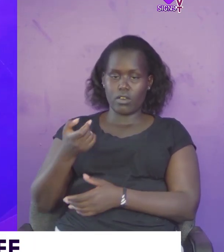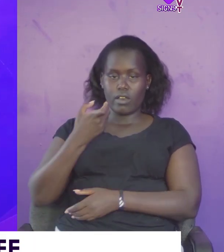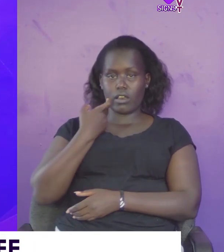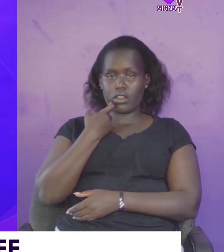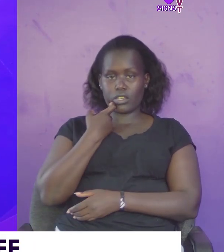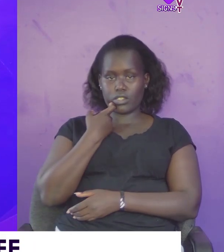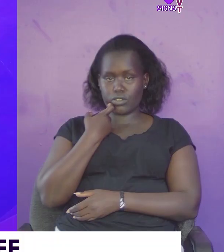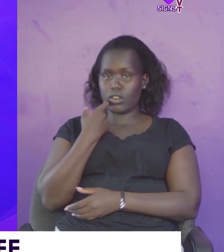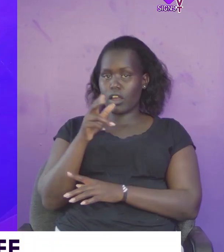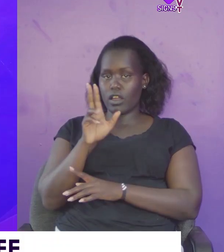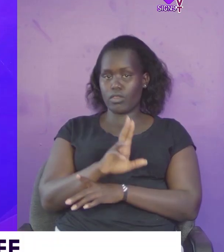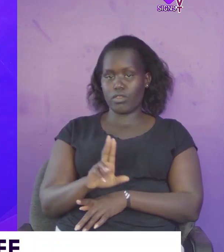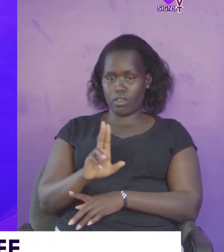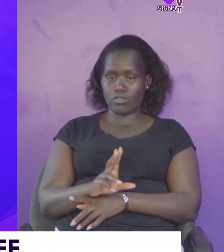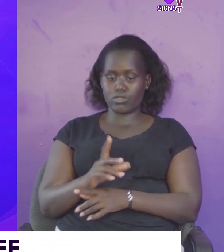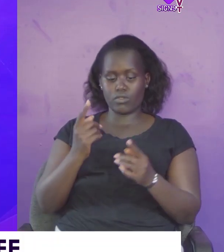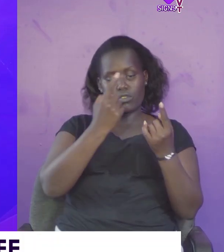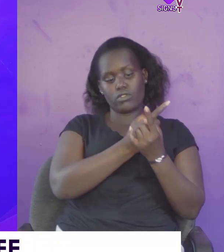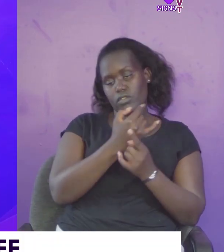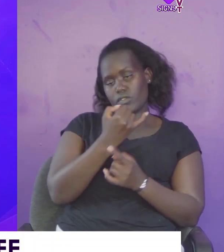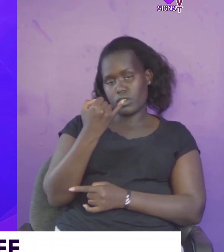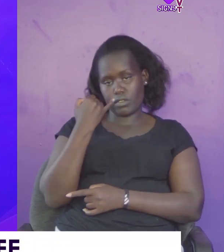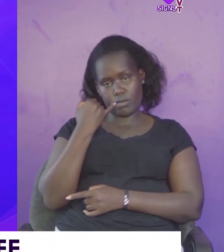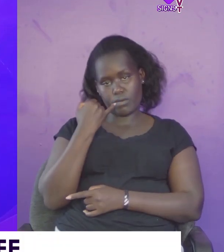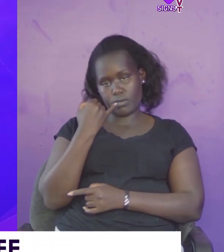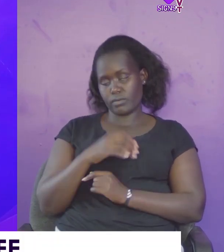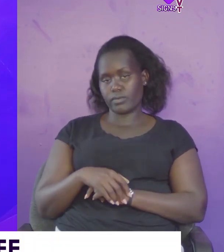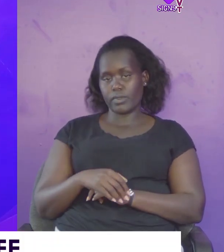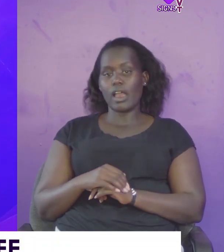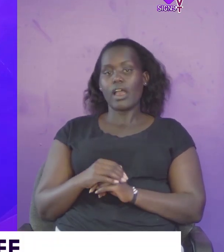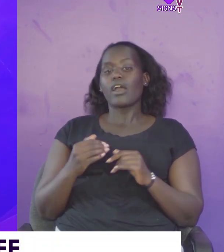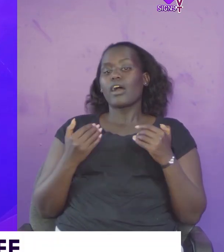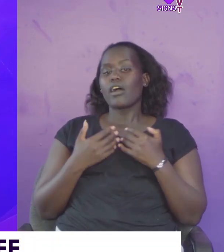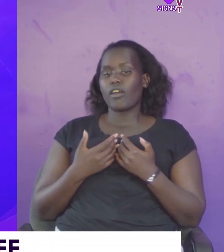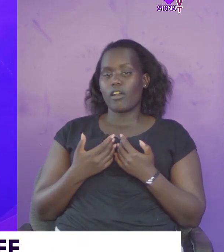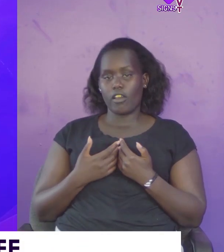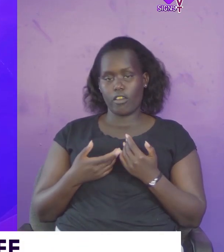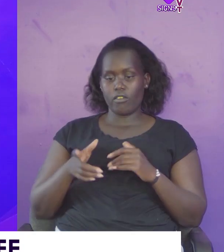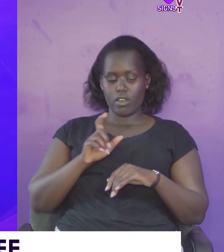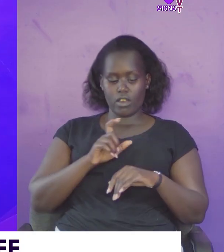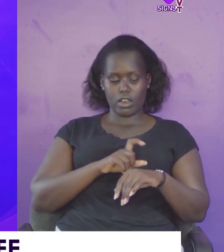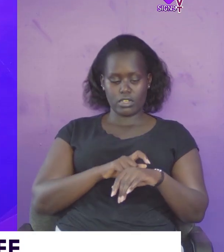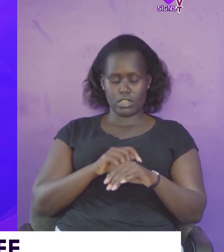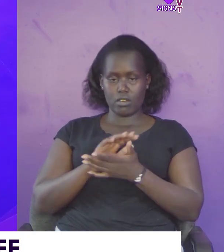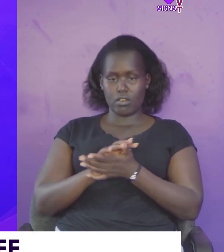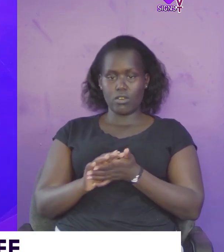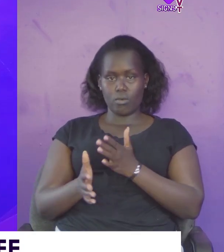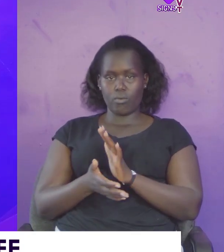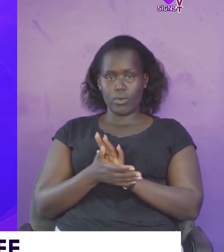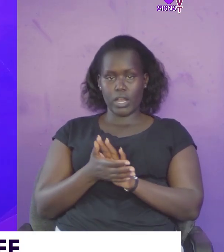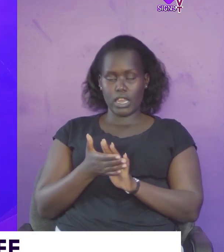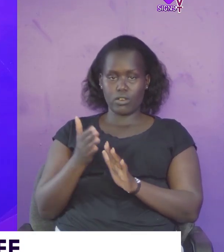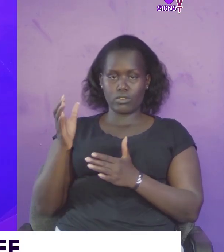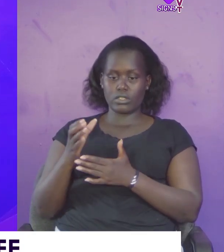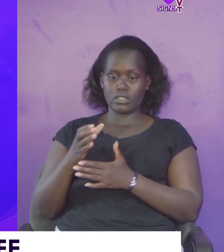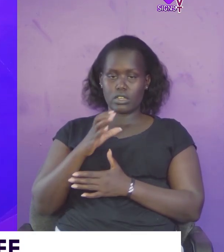indulgences. Of course, I'm not talking about the moderate drinker. Is there a season without over-drinking, for lack of a